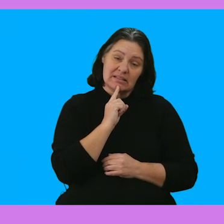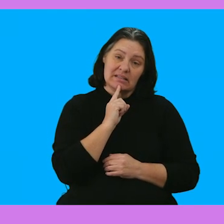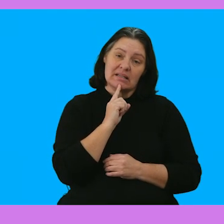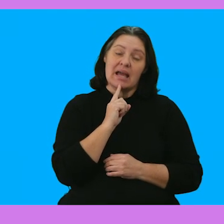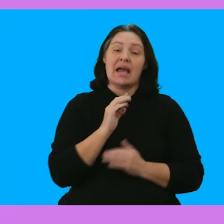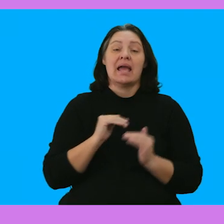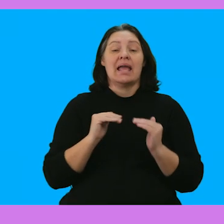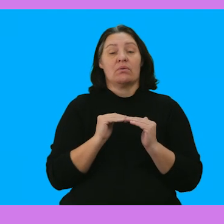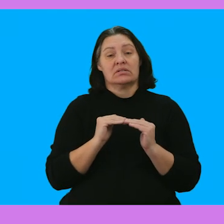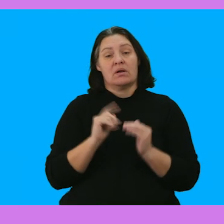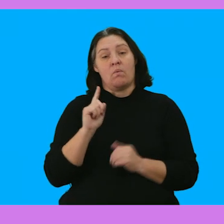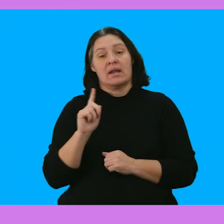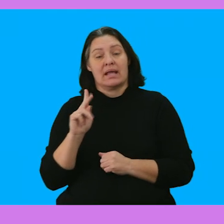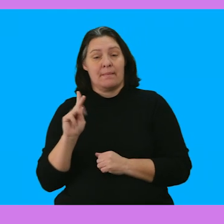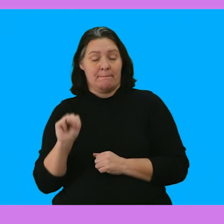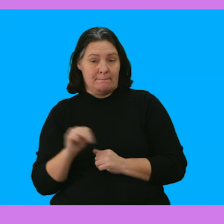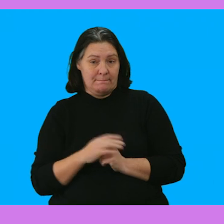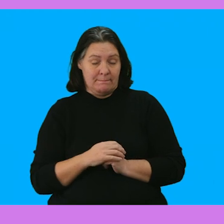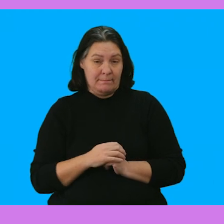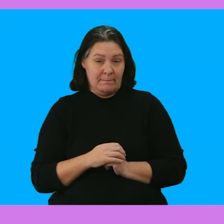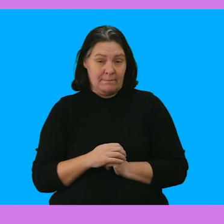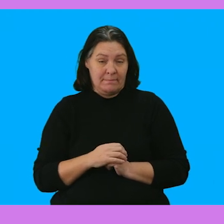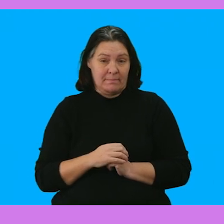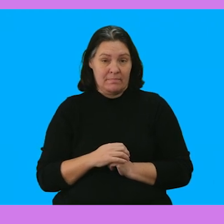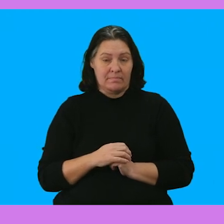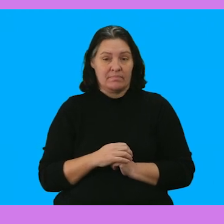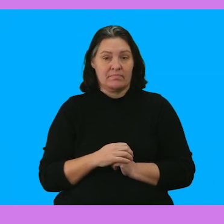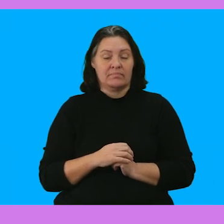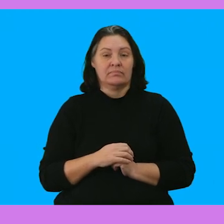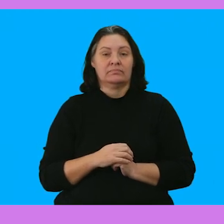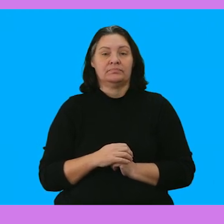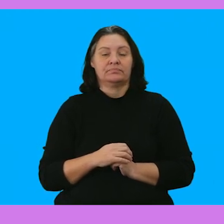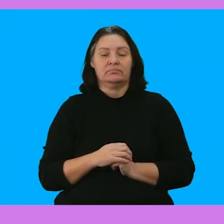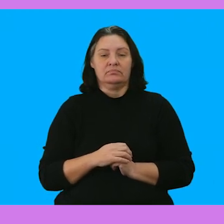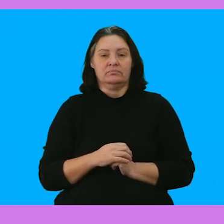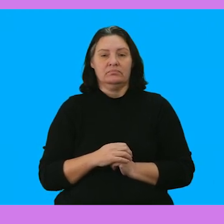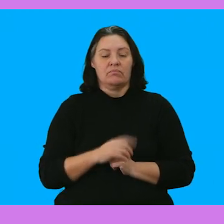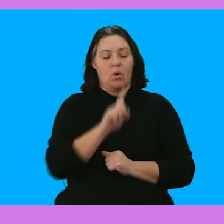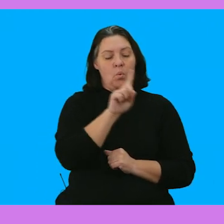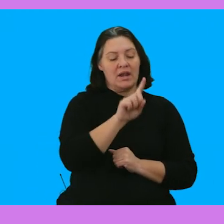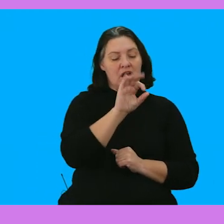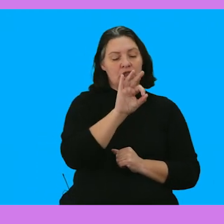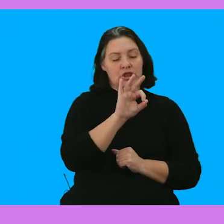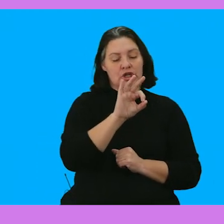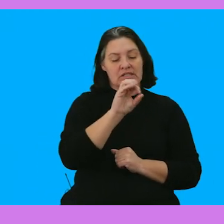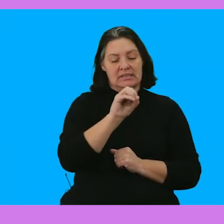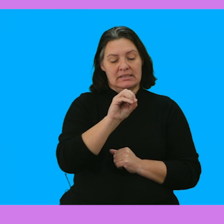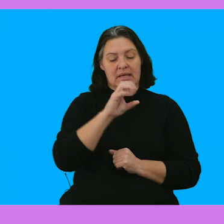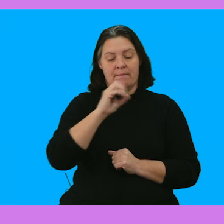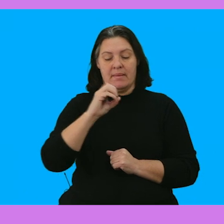refers to 100, right? Equals to 1 kilometers. So therefore, I'll take